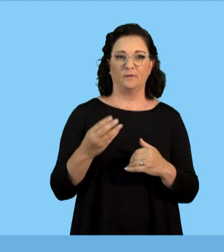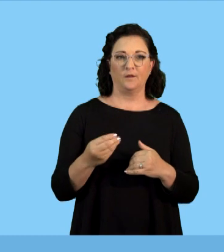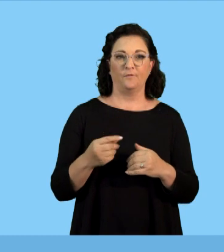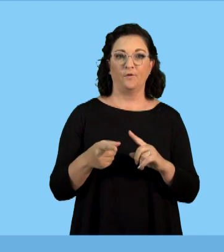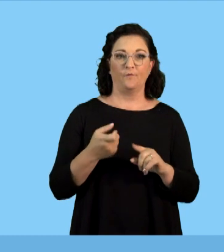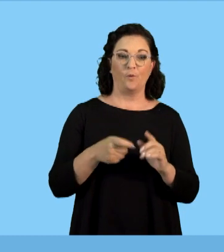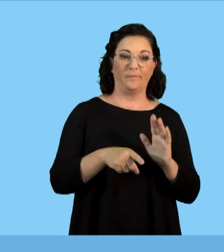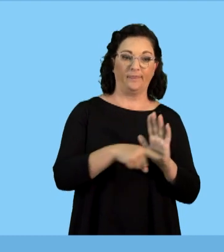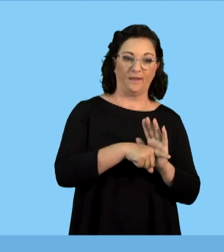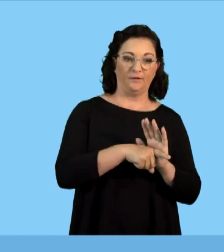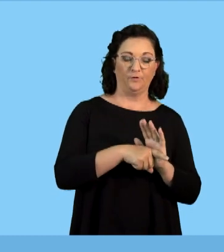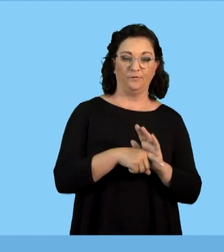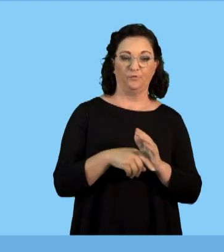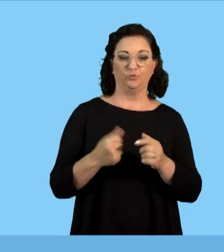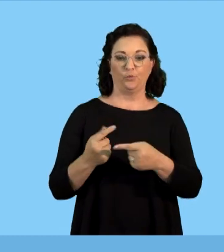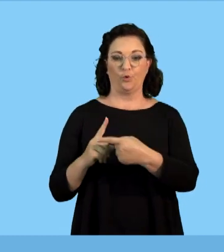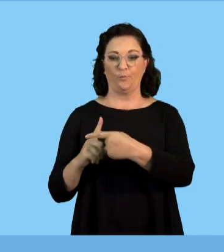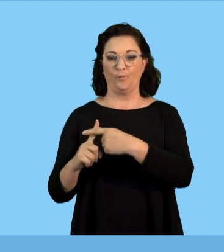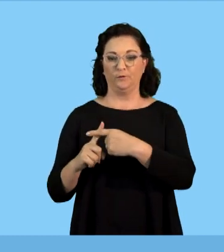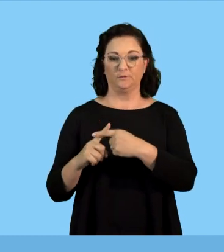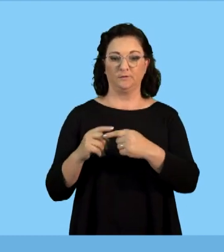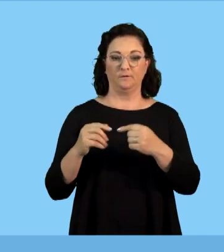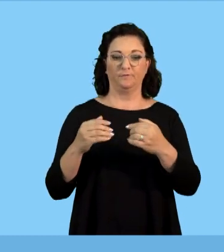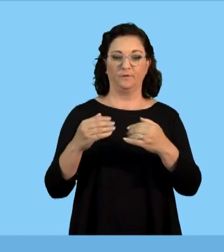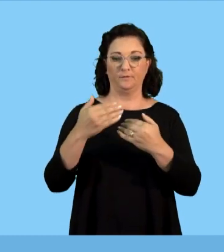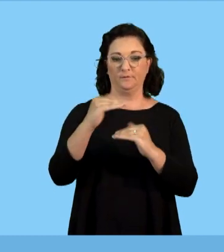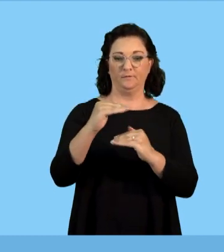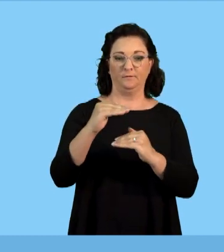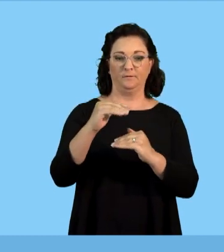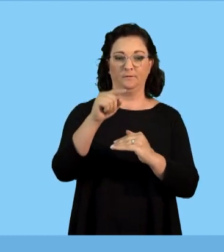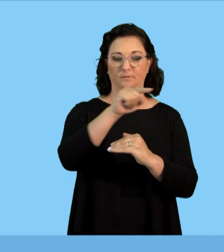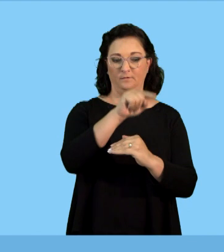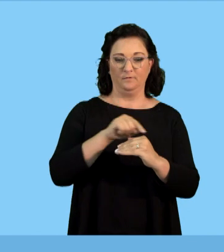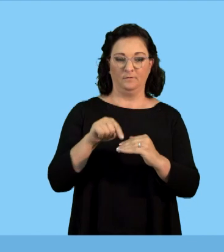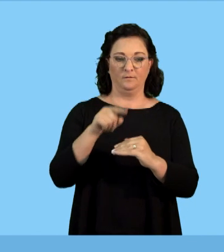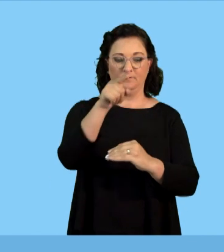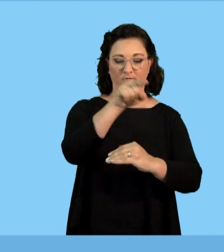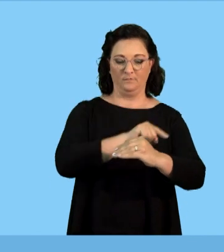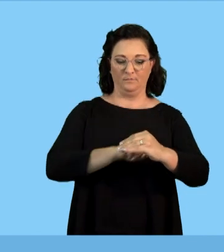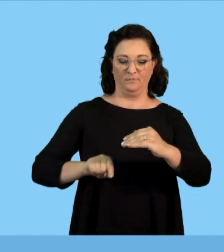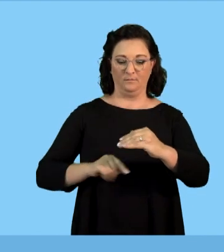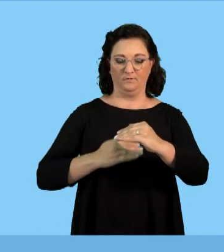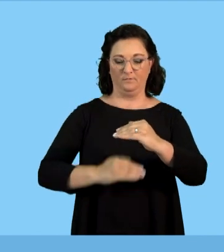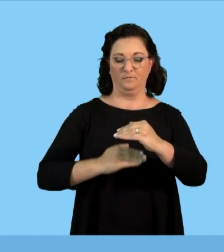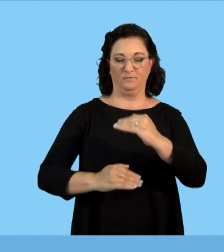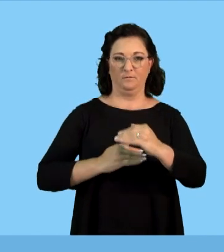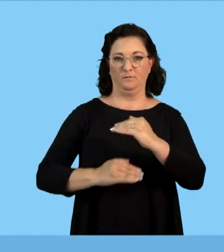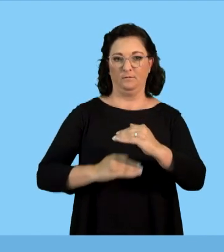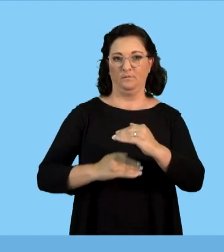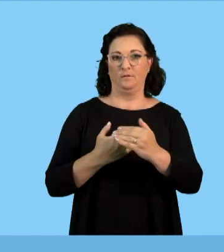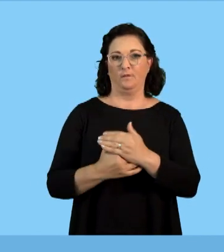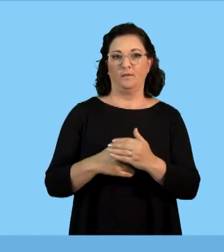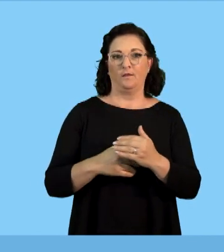negative terminal to the positive terminal. So as your current are moving from the negative terminal, they are going to the positive terminal